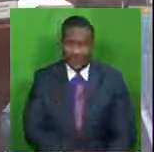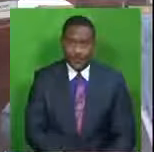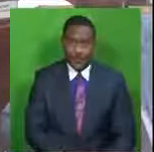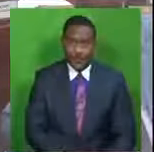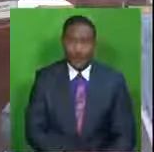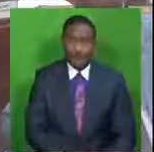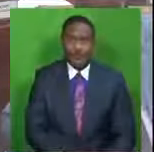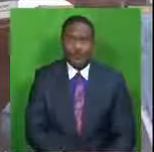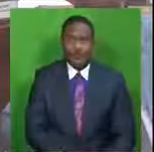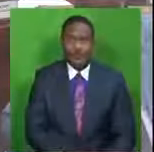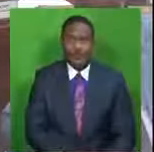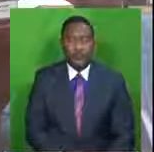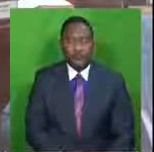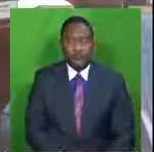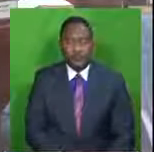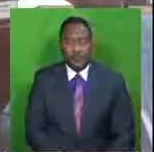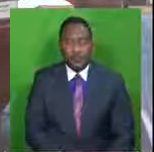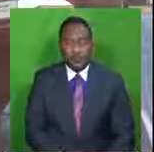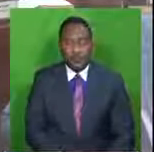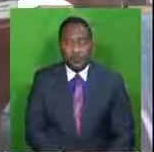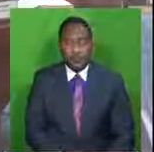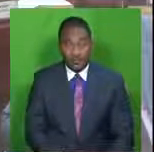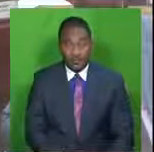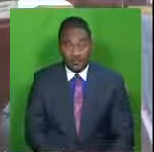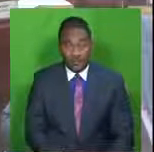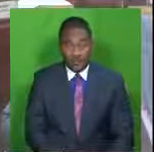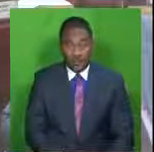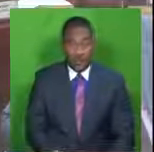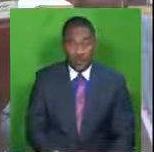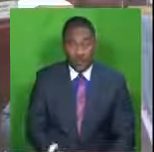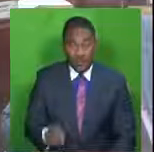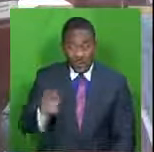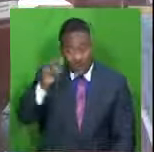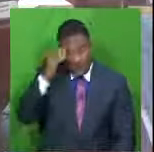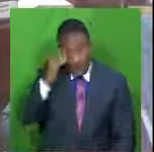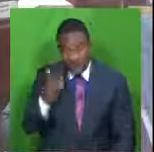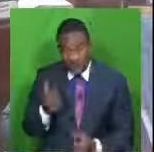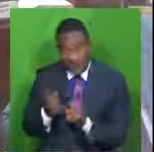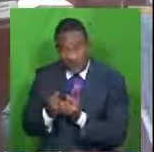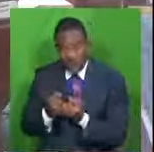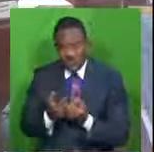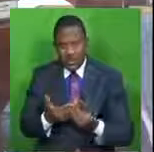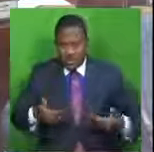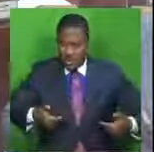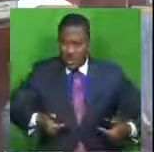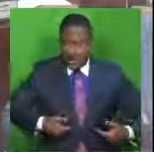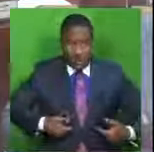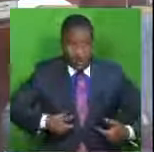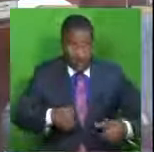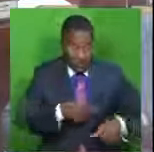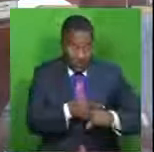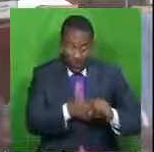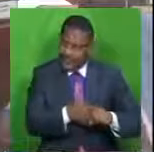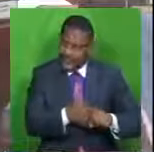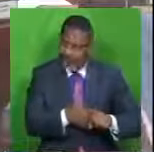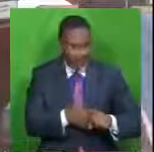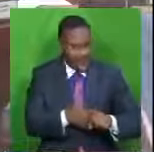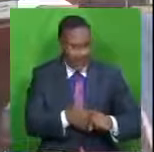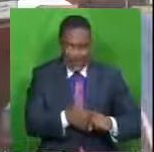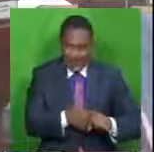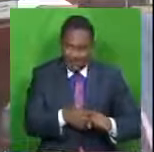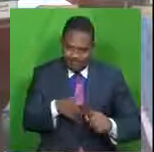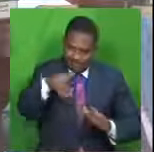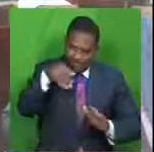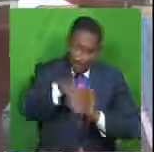again, Minister, you have our support, but juvenile football is at its lowest ebb of